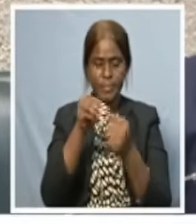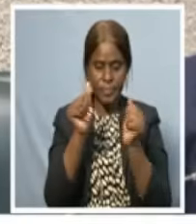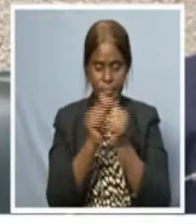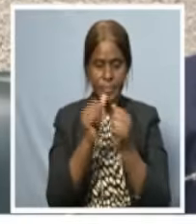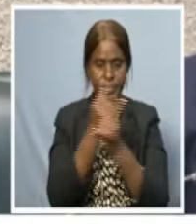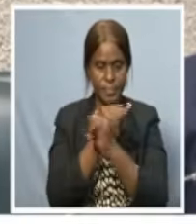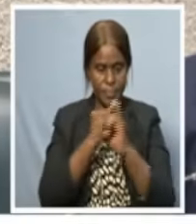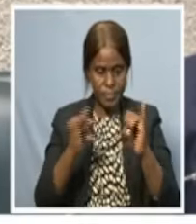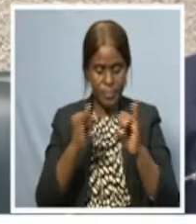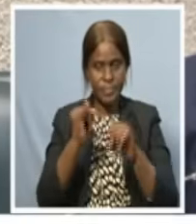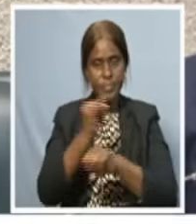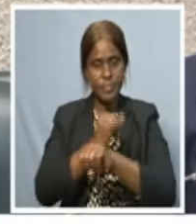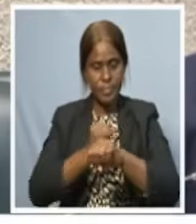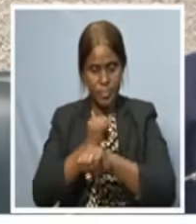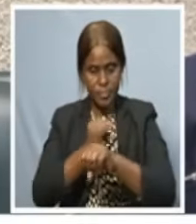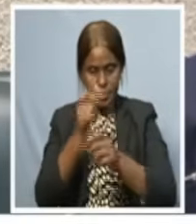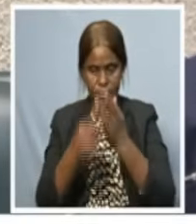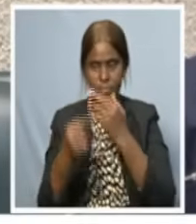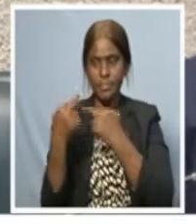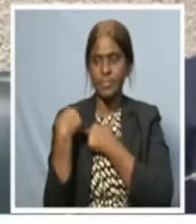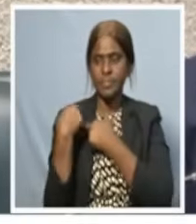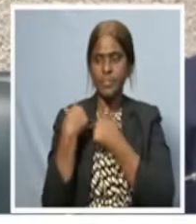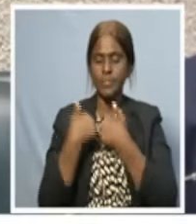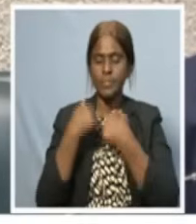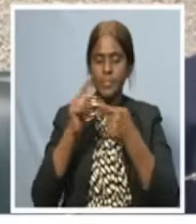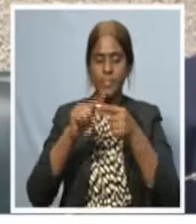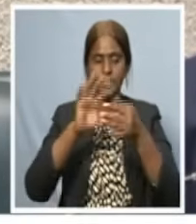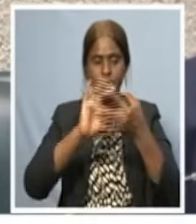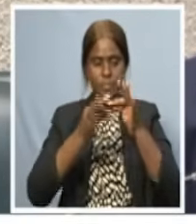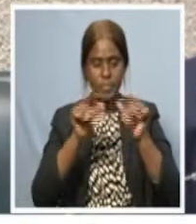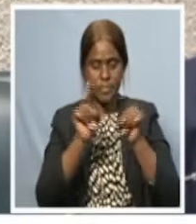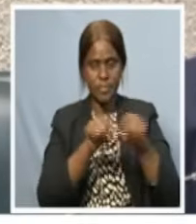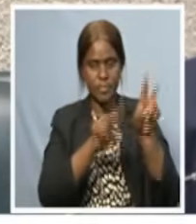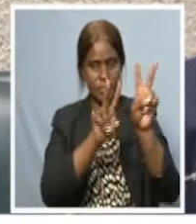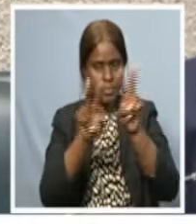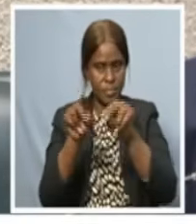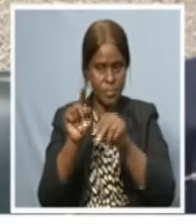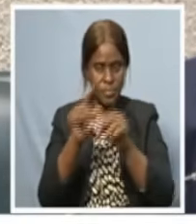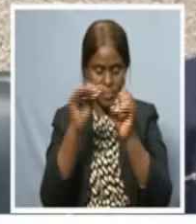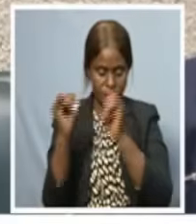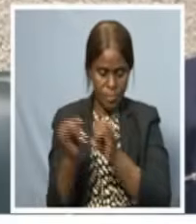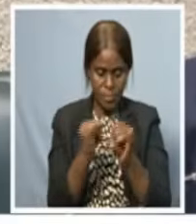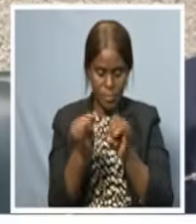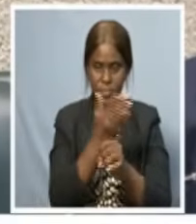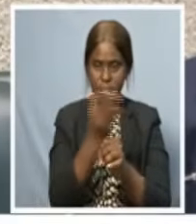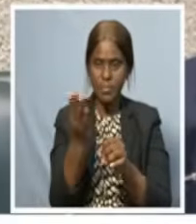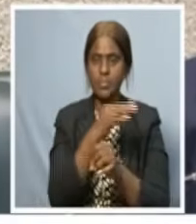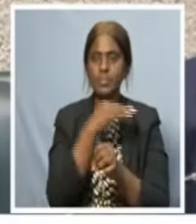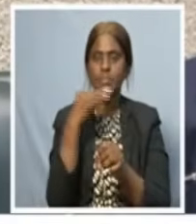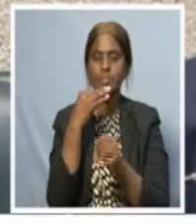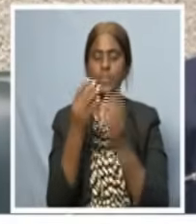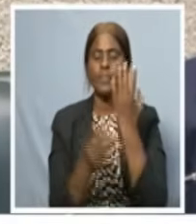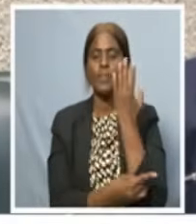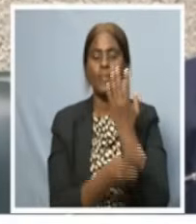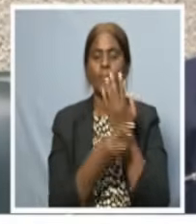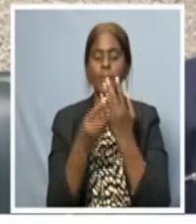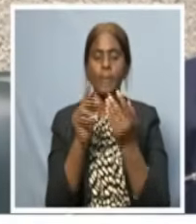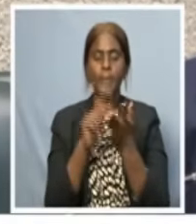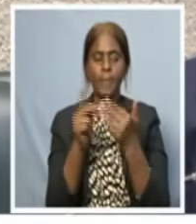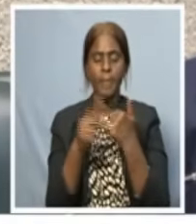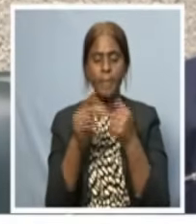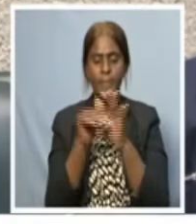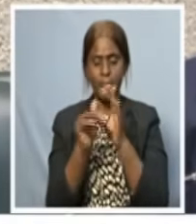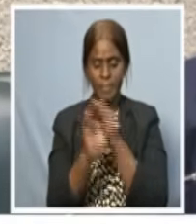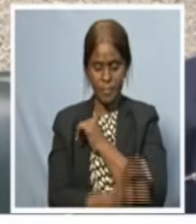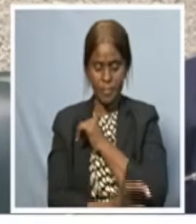and independent institution that is mandated to coordinate and oversee the implementation of the farm block development programs